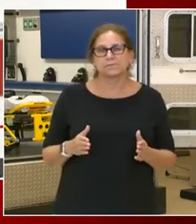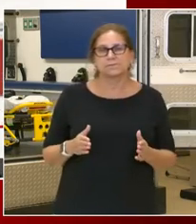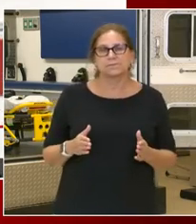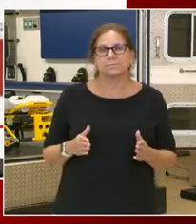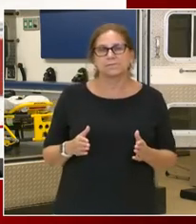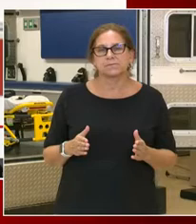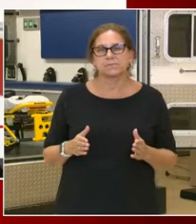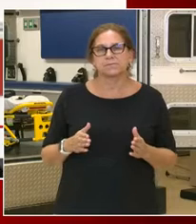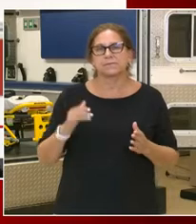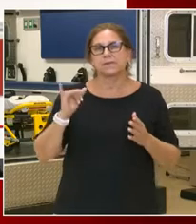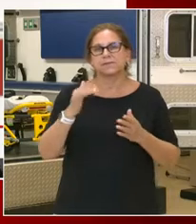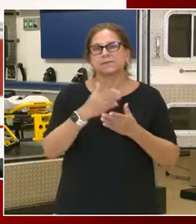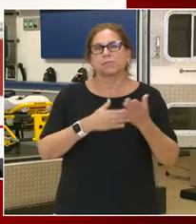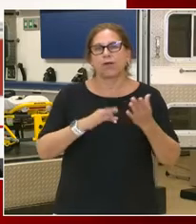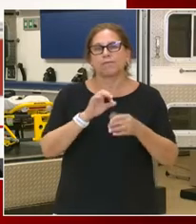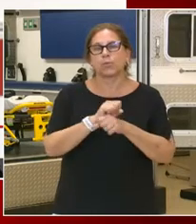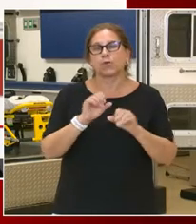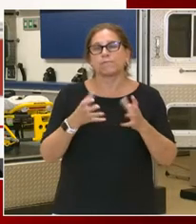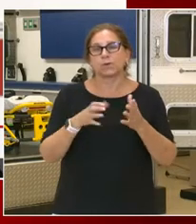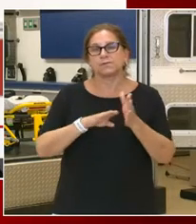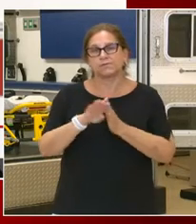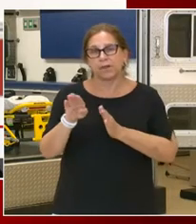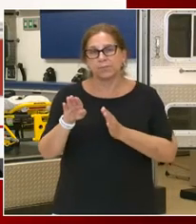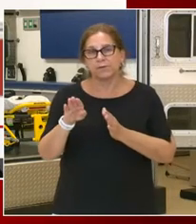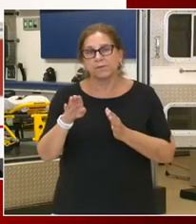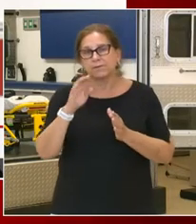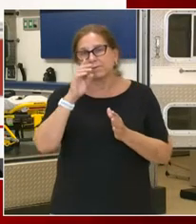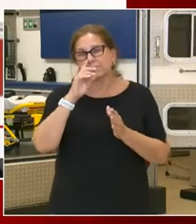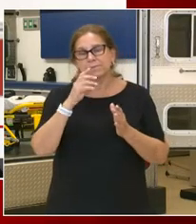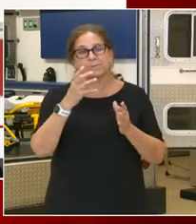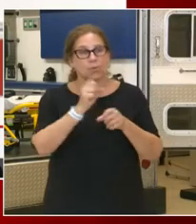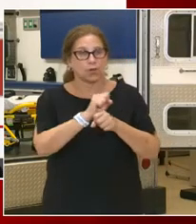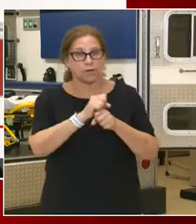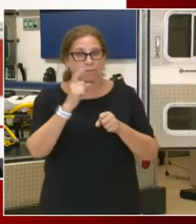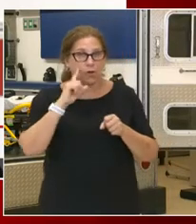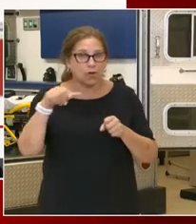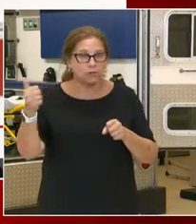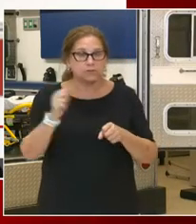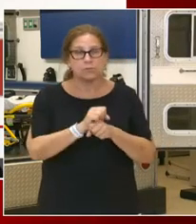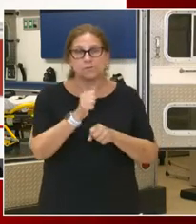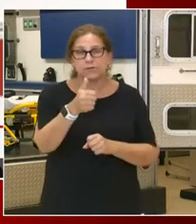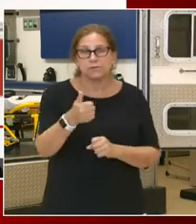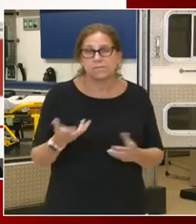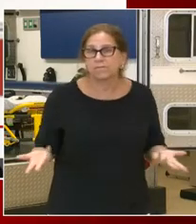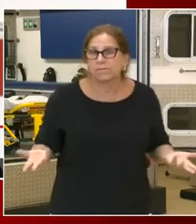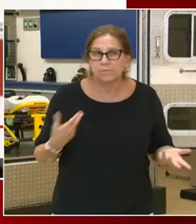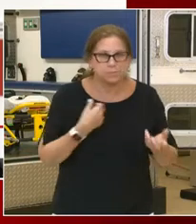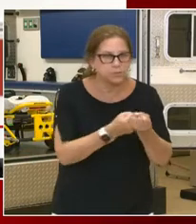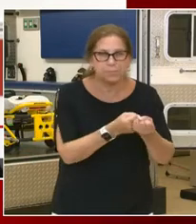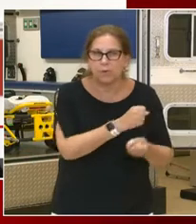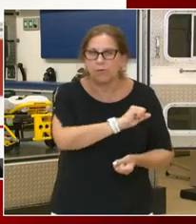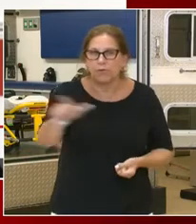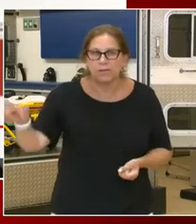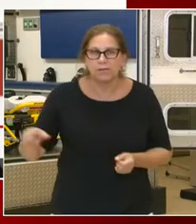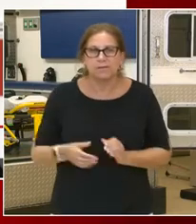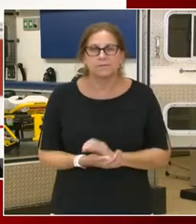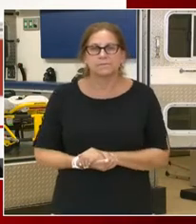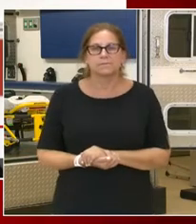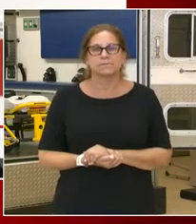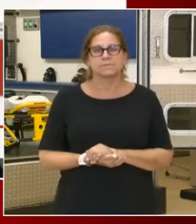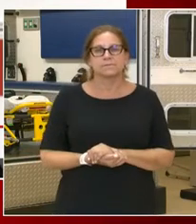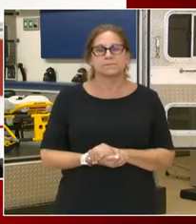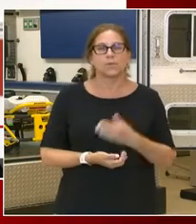for someone else. And then we're also expanding the paid family leave benefit program by offering a